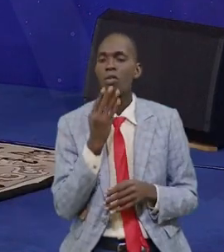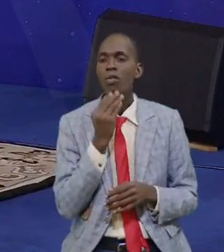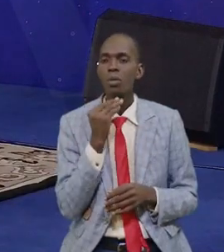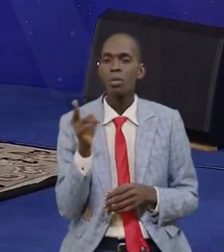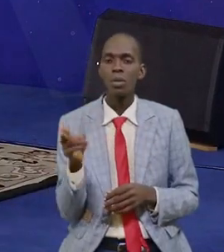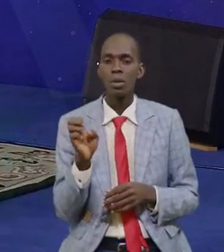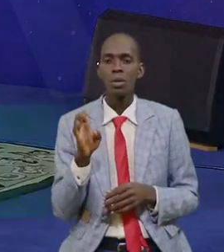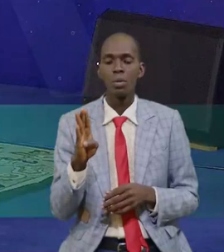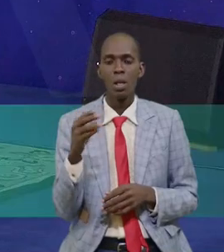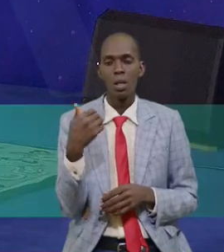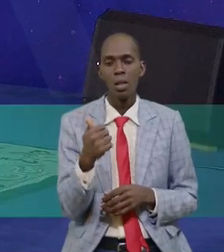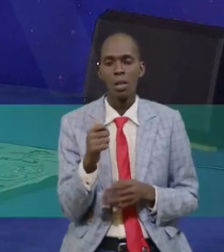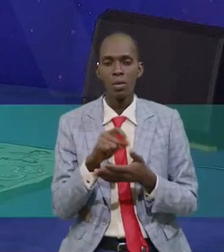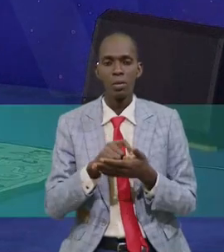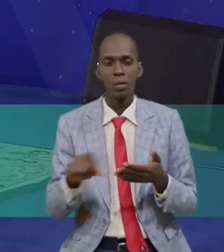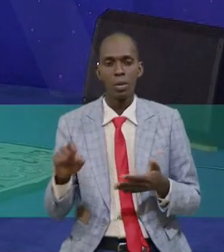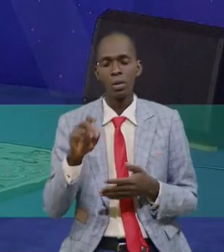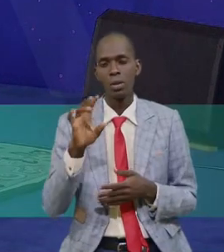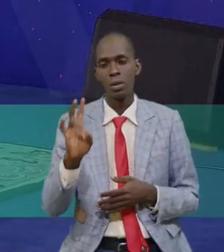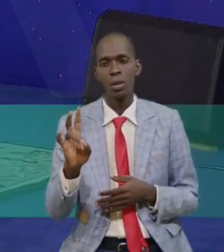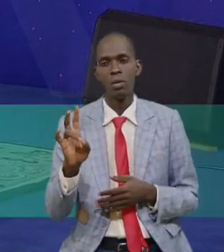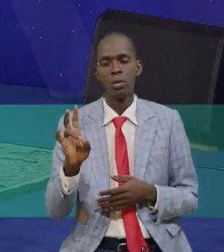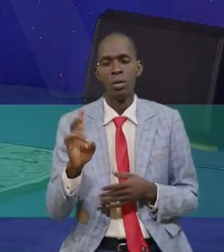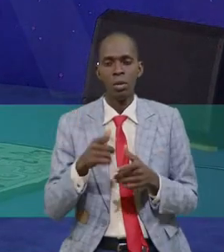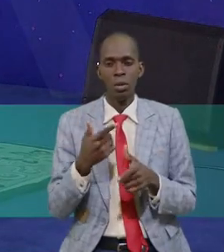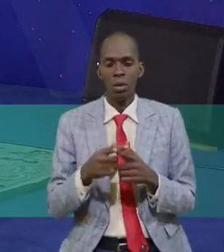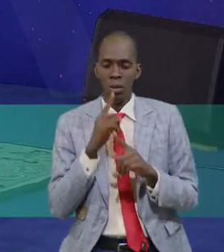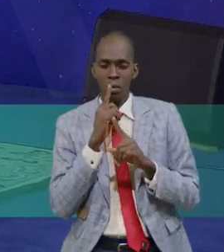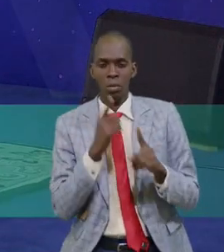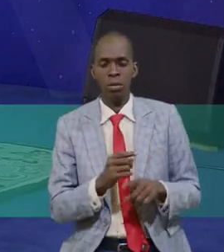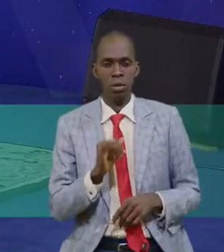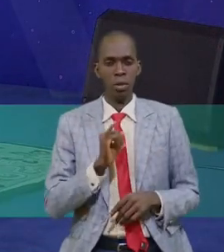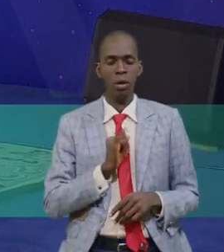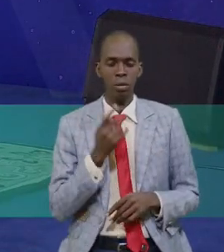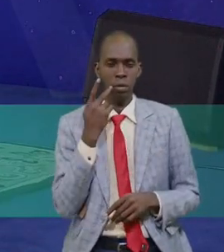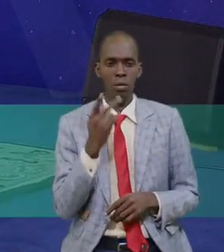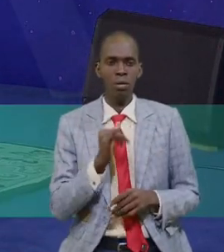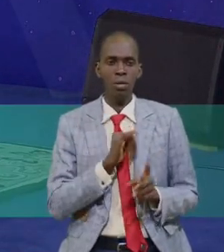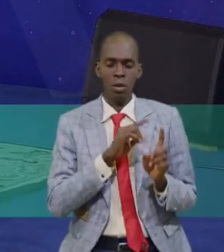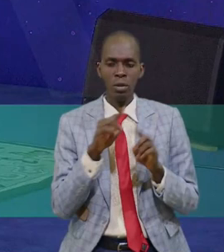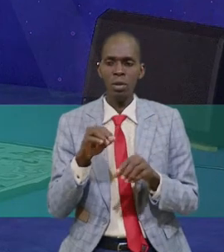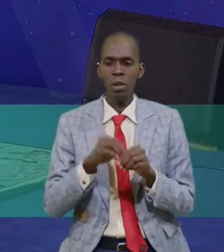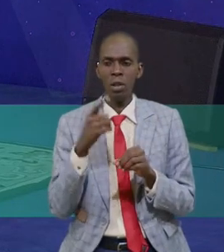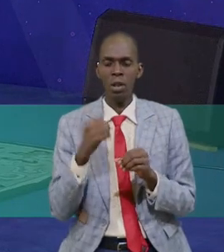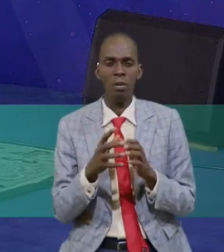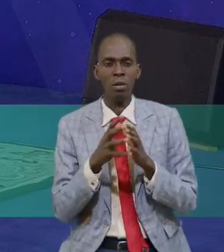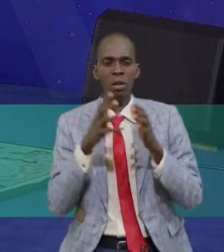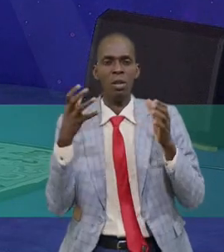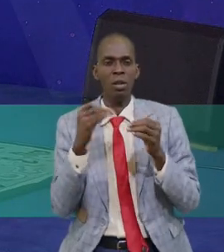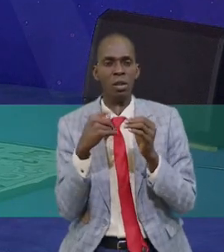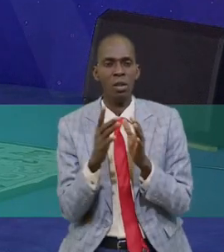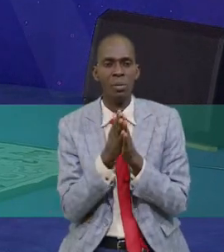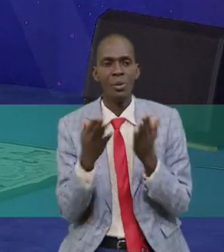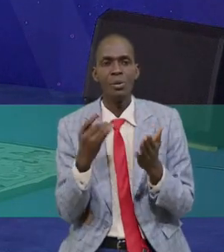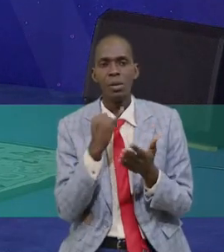10, I'm reading there from verse 7, then said I, lo, I come. In the volume of the book, it is written of